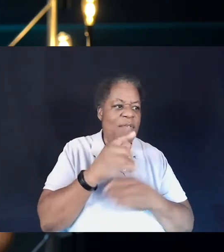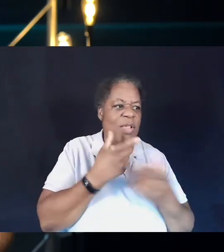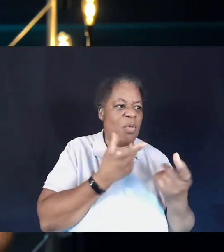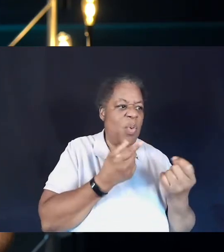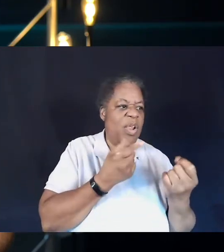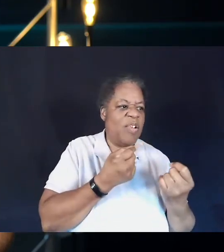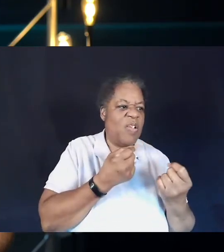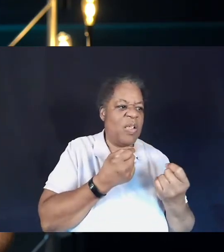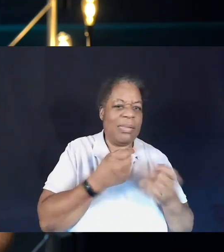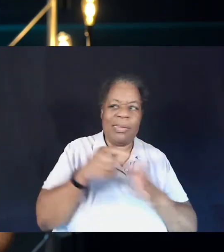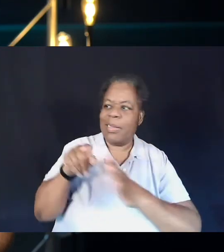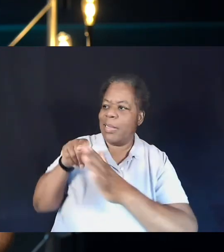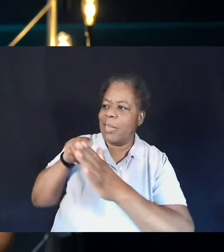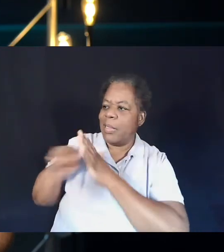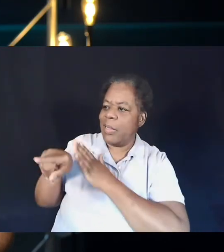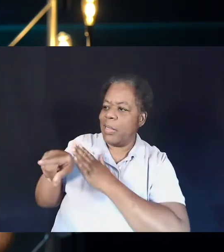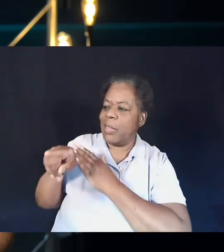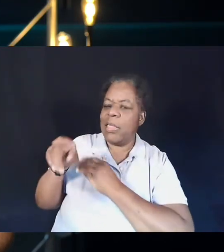killed.